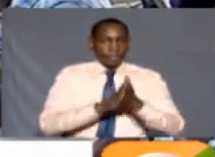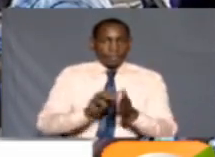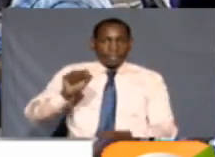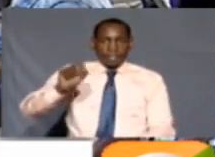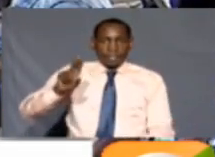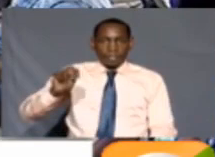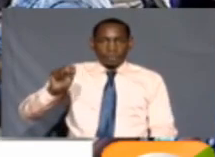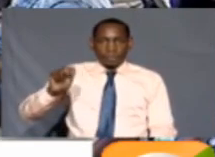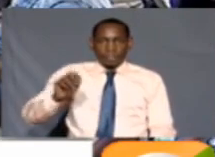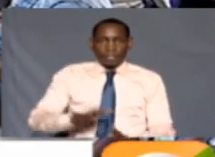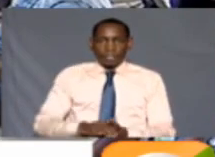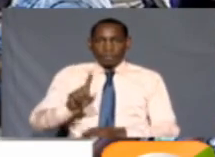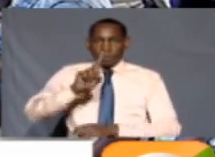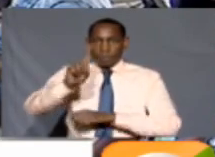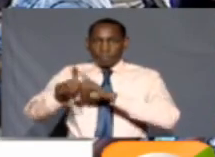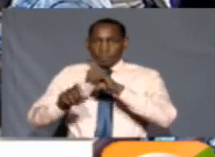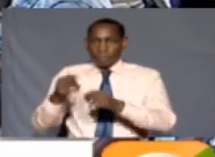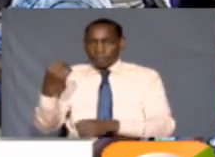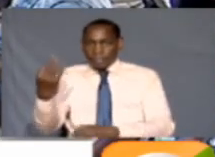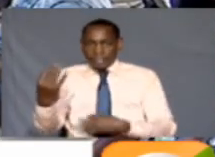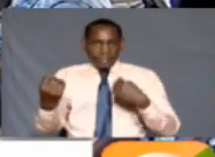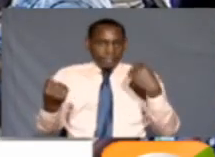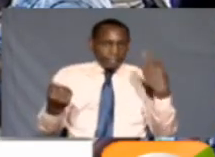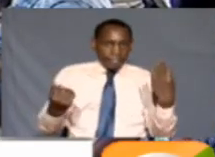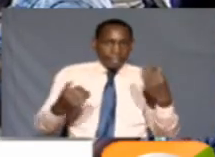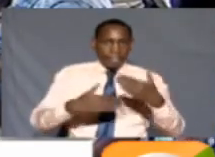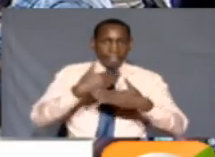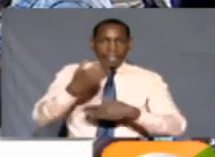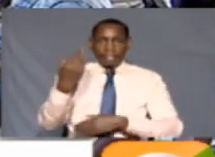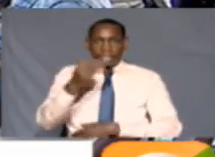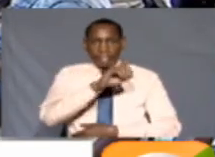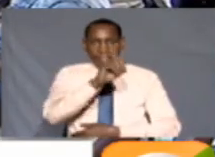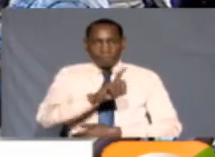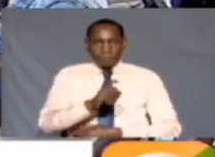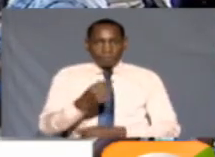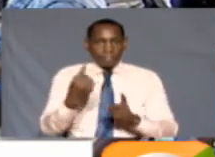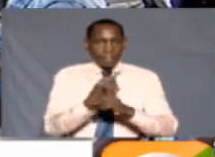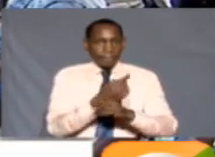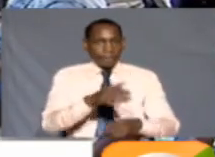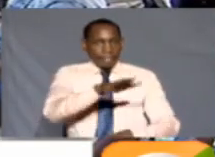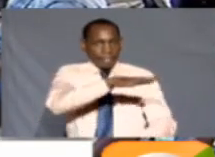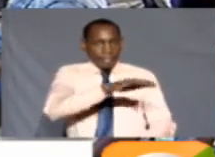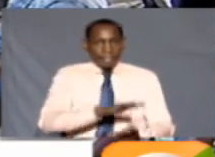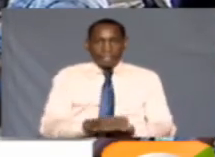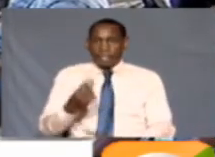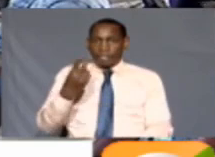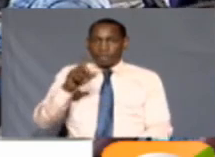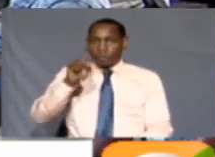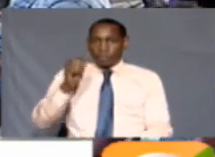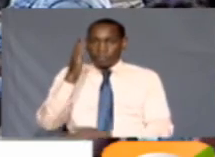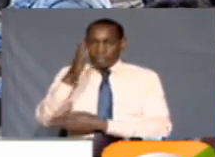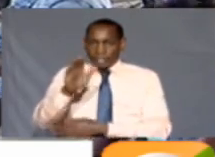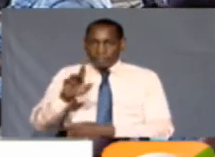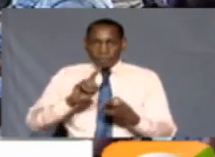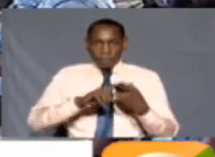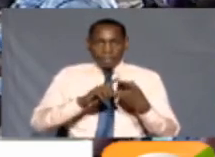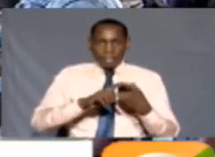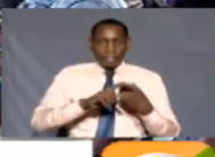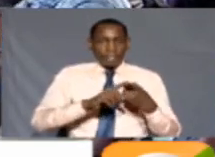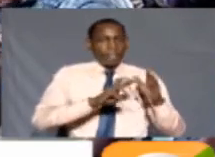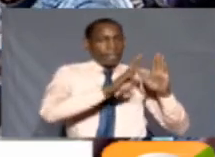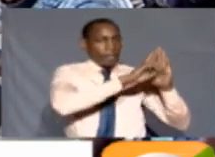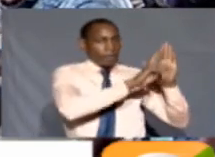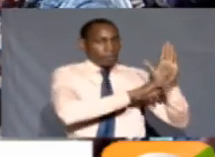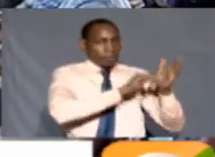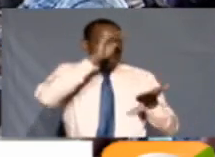we are taking them in batches of threes. Let them answer that, then I'll take the next three from that other side. Okay. There are two questions to you. One, the bureaucracy. How do you